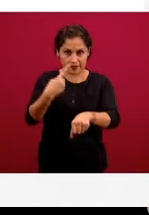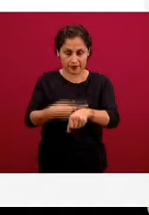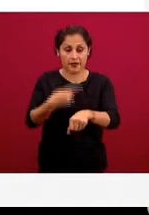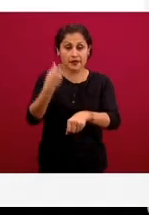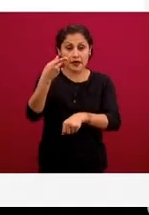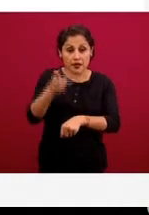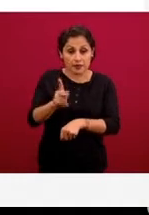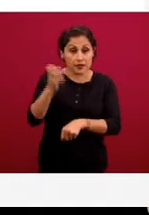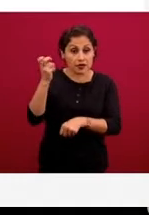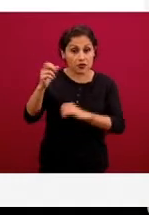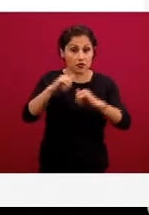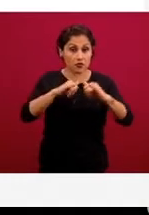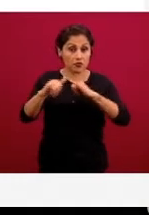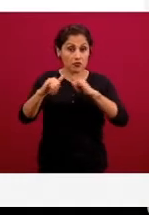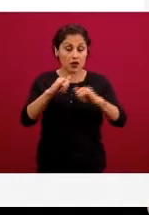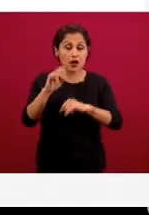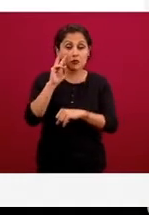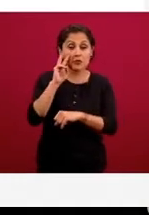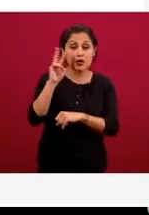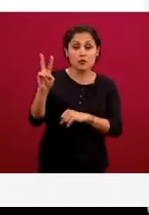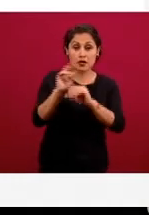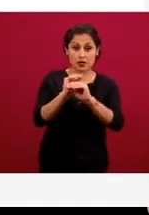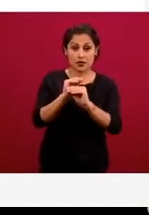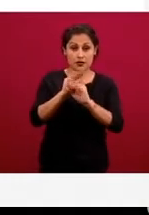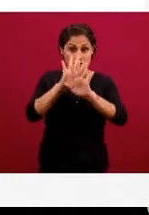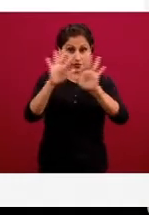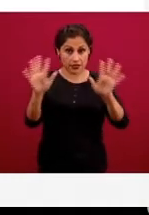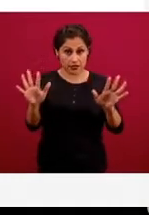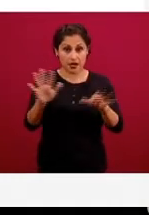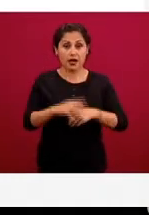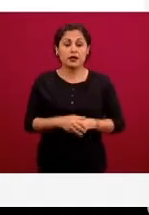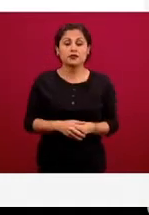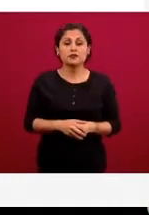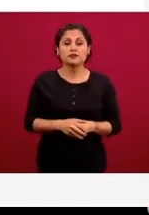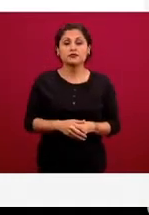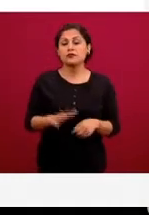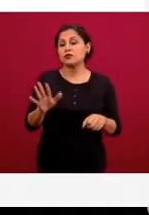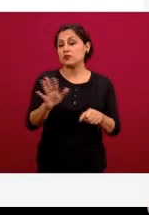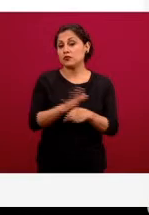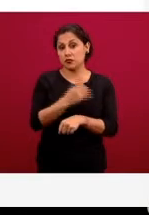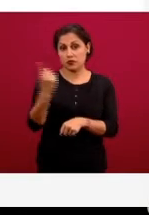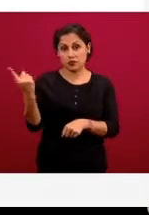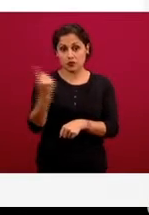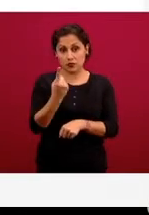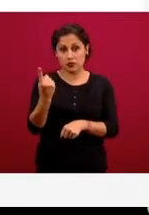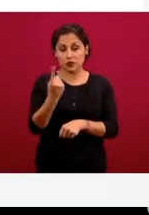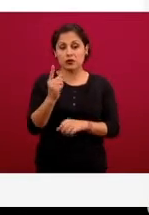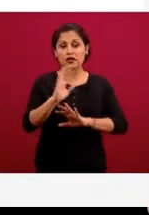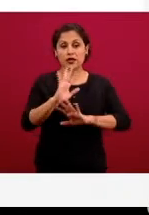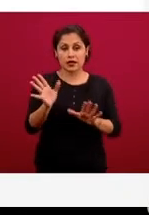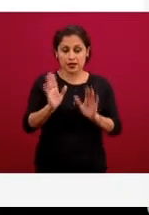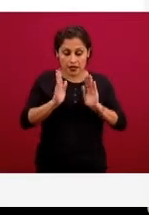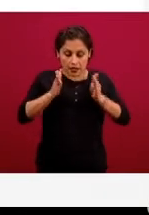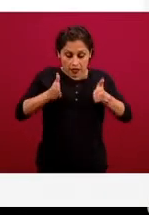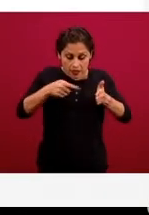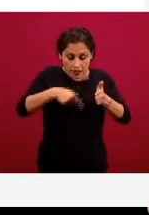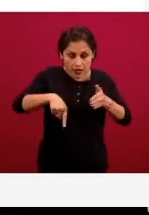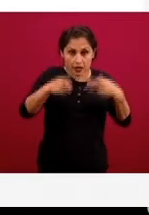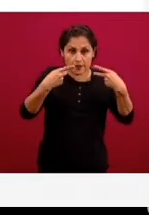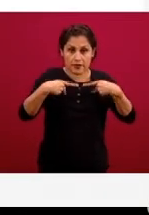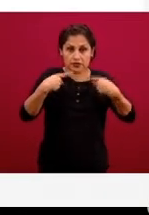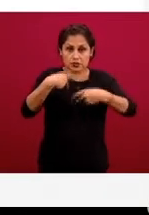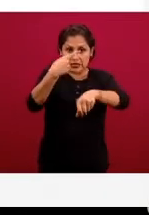closely and follow up on active cases and see exactly what's going on in each